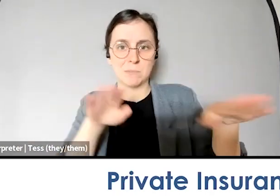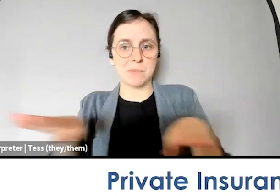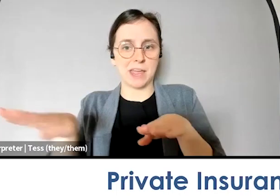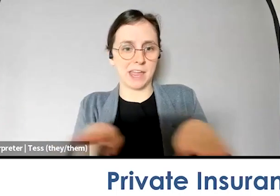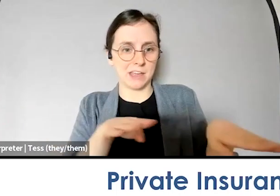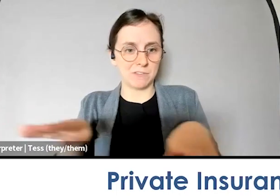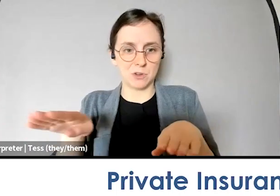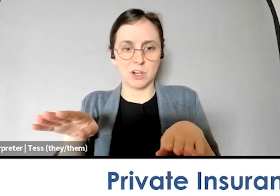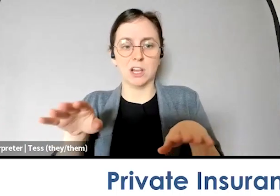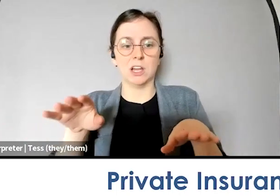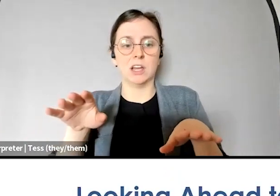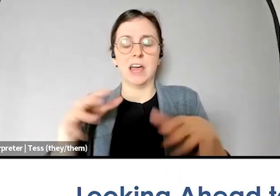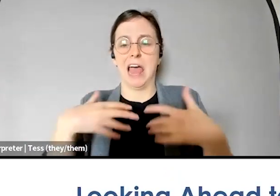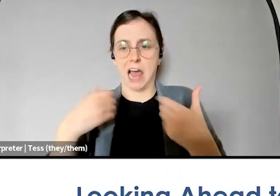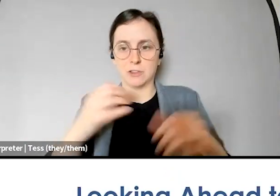slide.